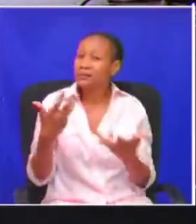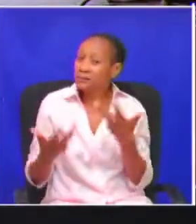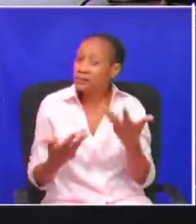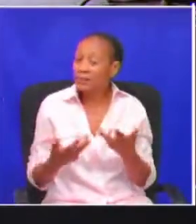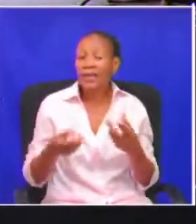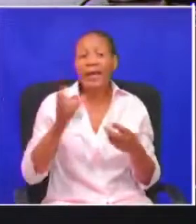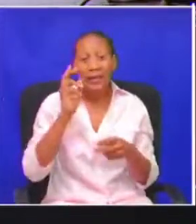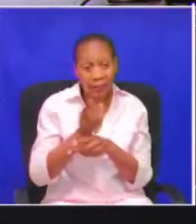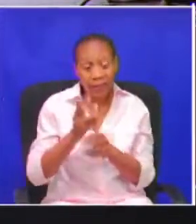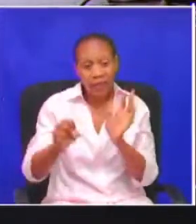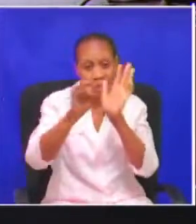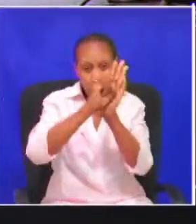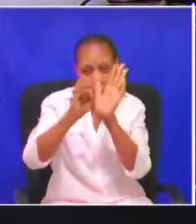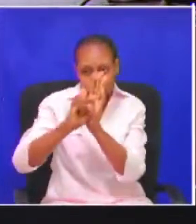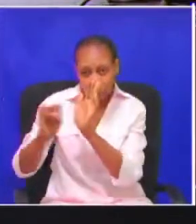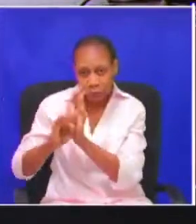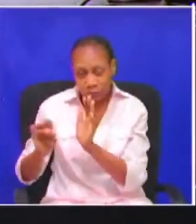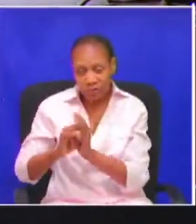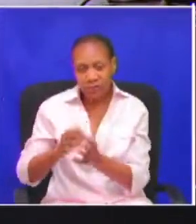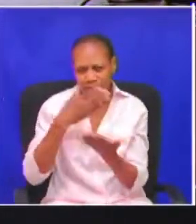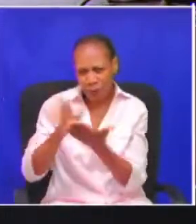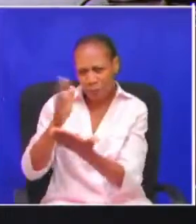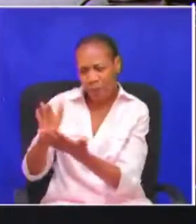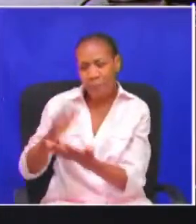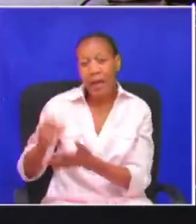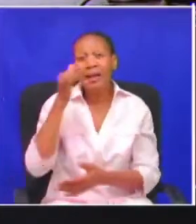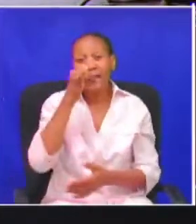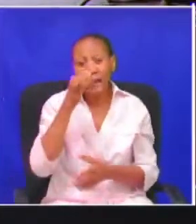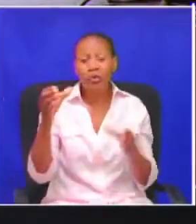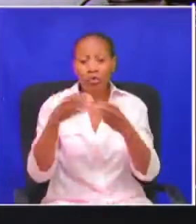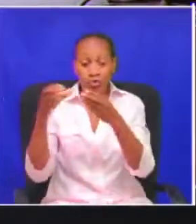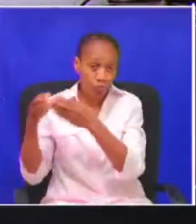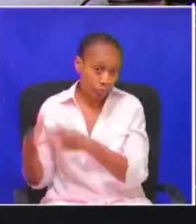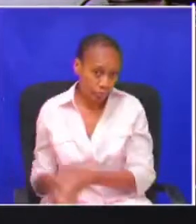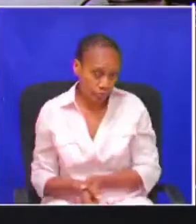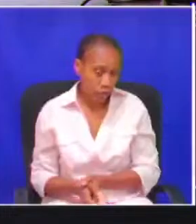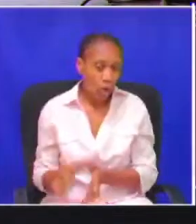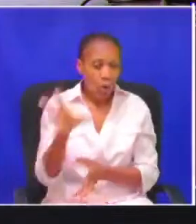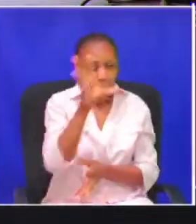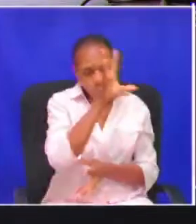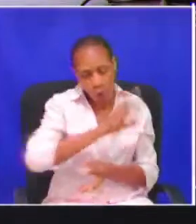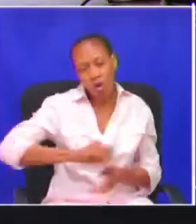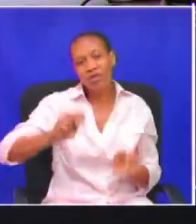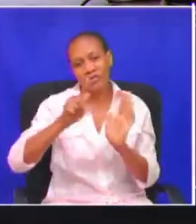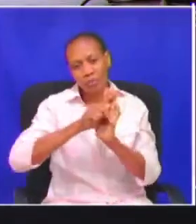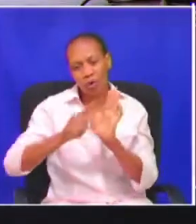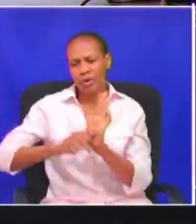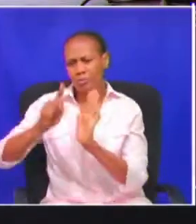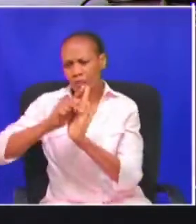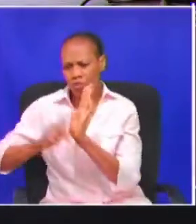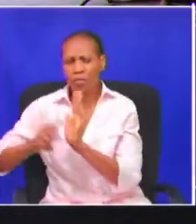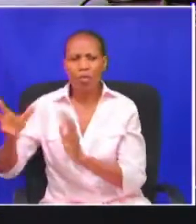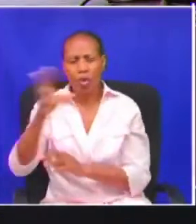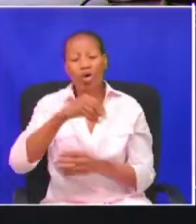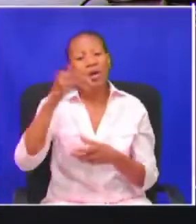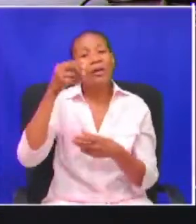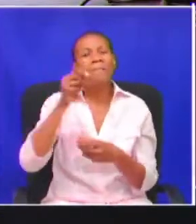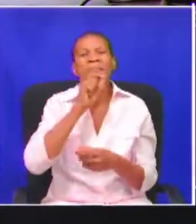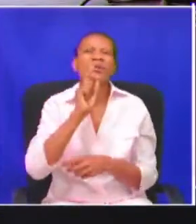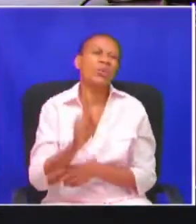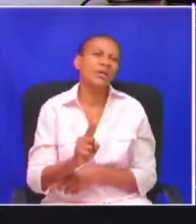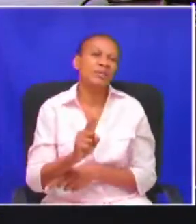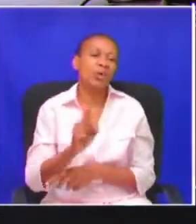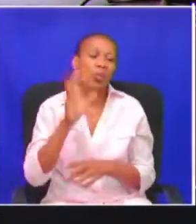identify and disrupt gang operations. These interventions also include focused